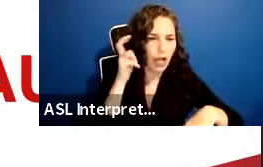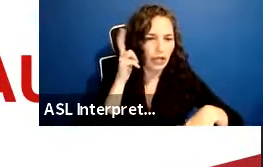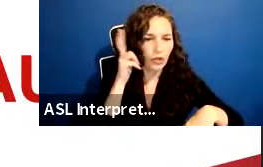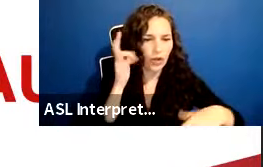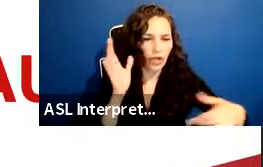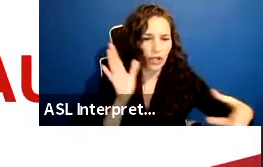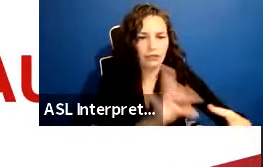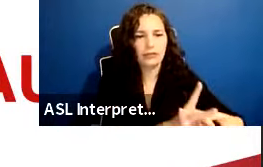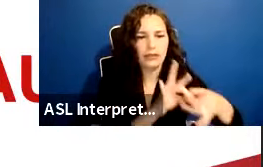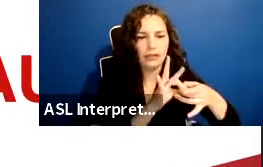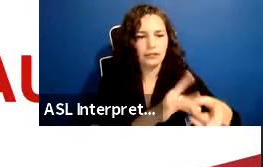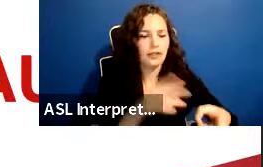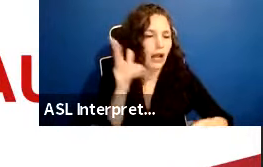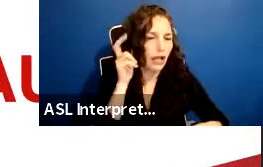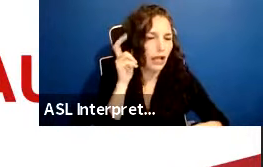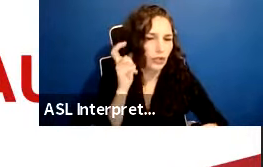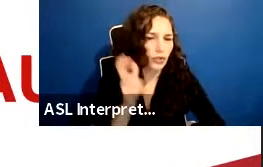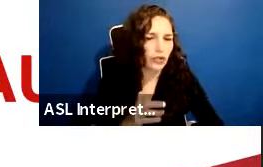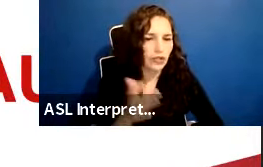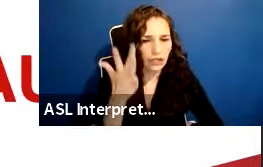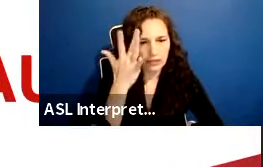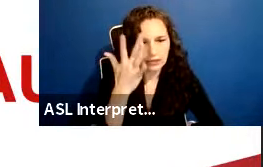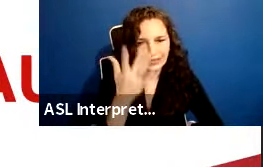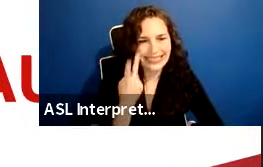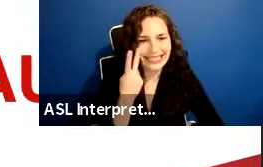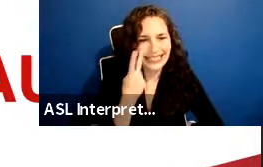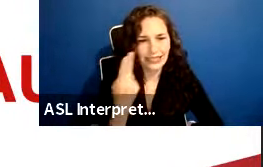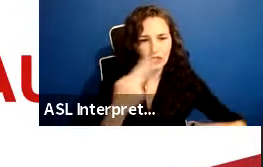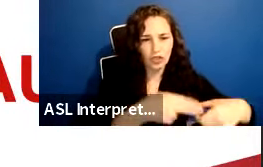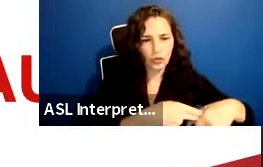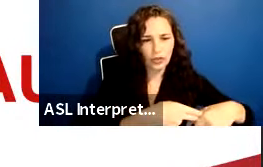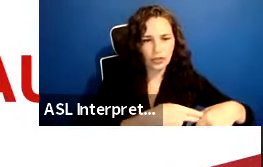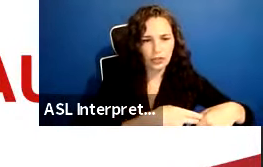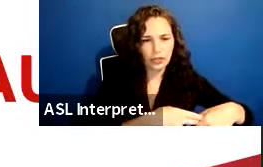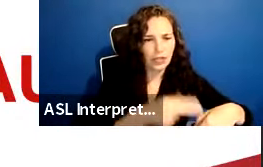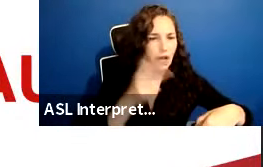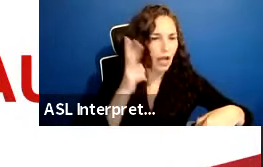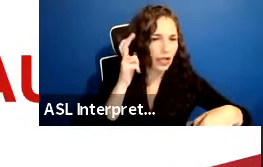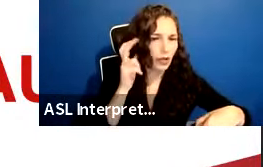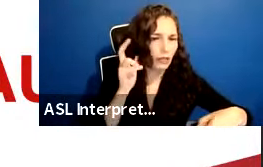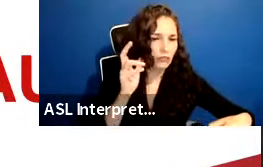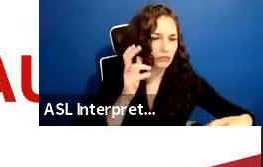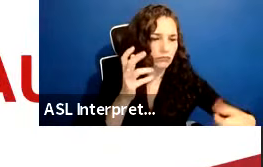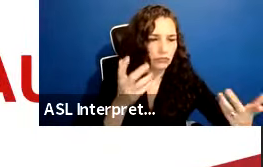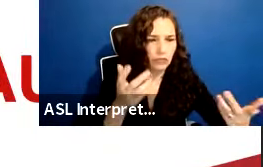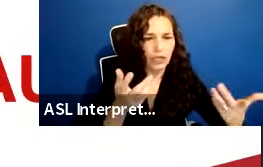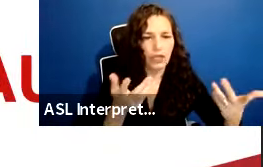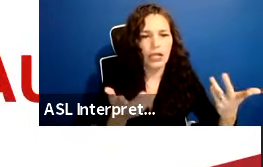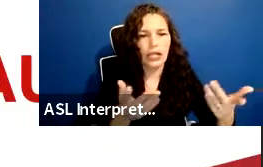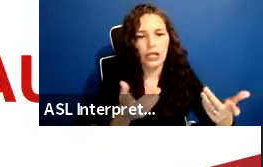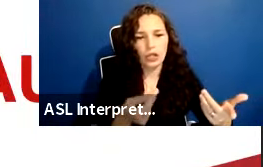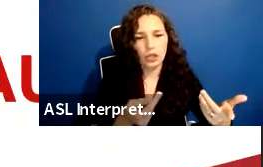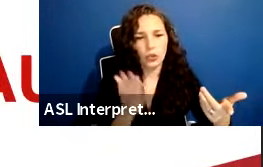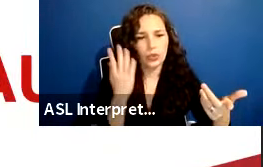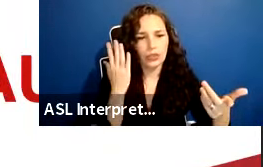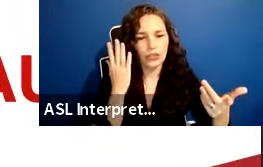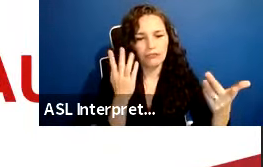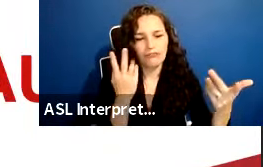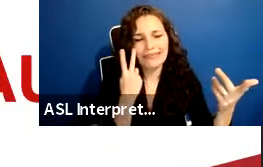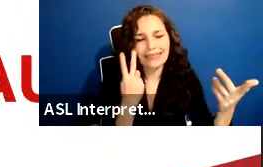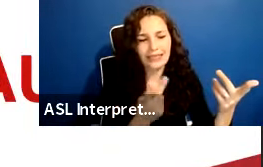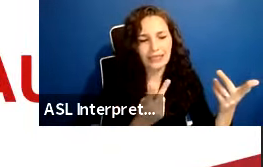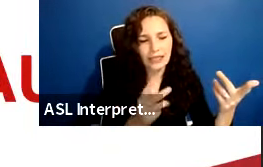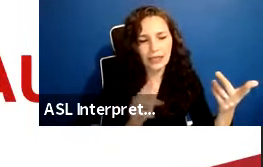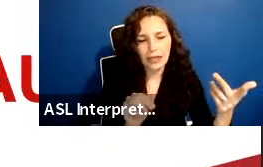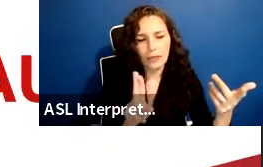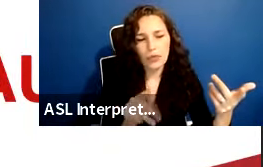which is why you see the words join audio there. Once my audio is joined, though, you'll instead see a mute and then unmute